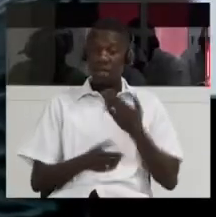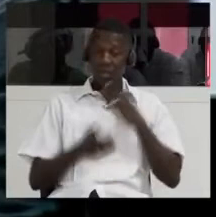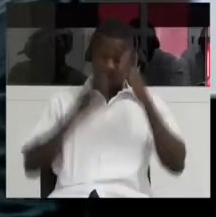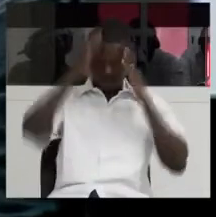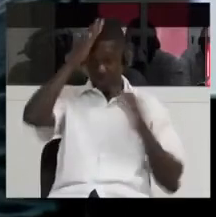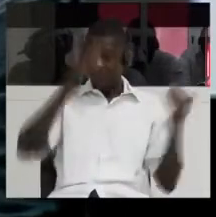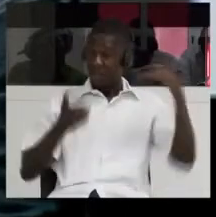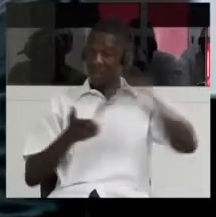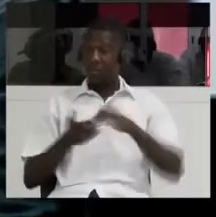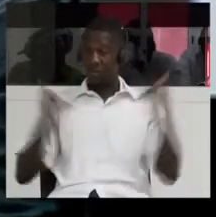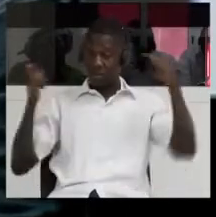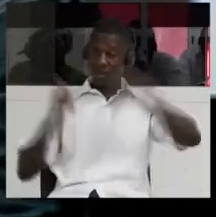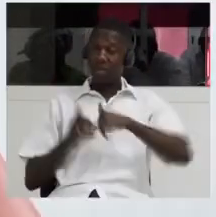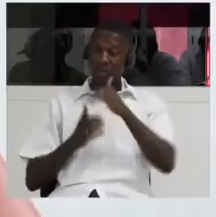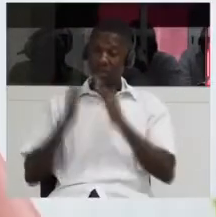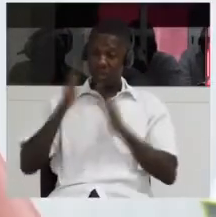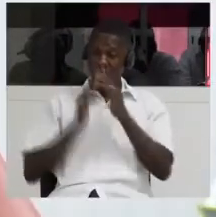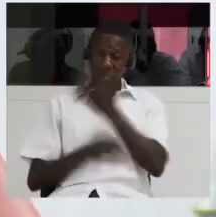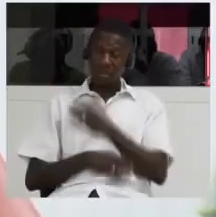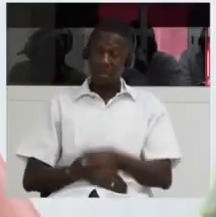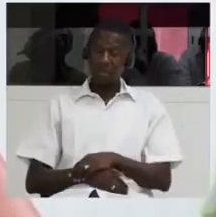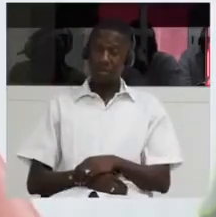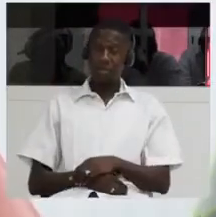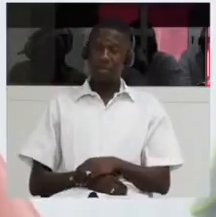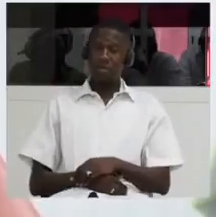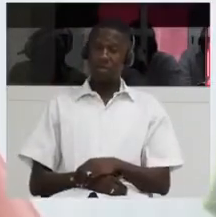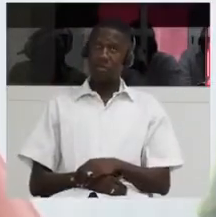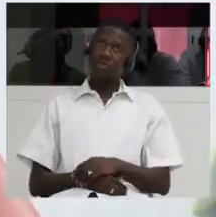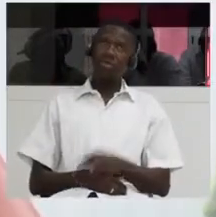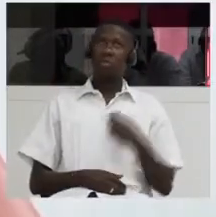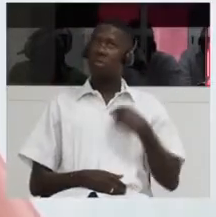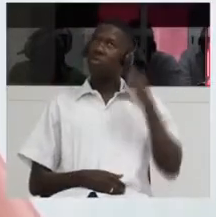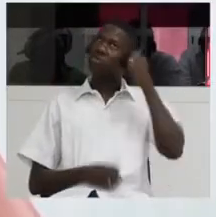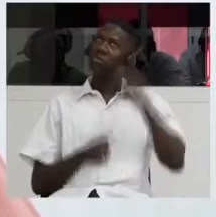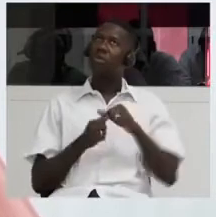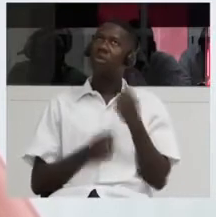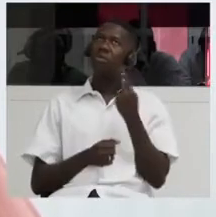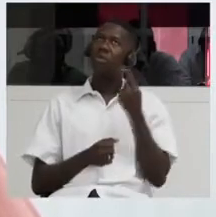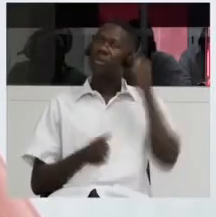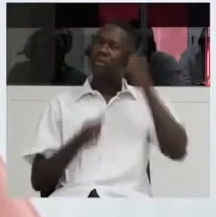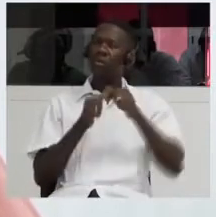Well, I can only remember the council members.